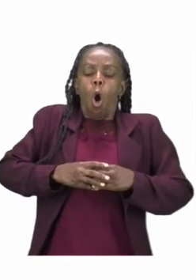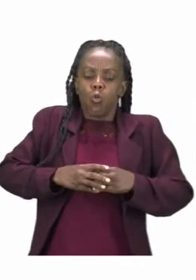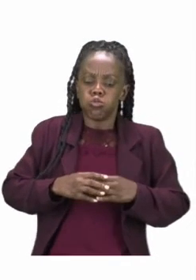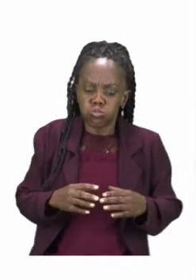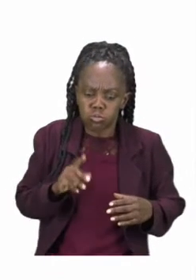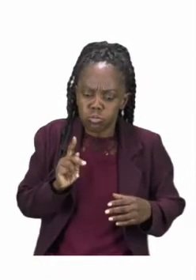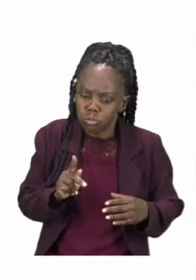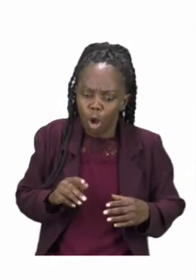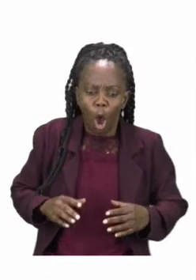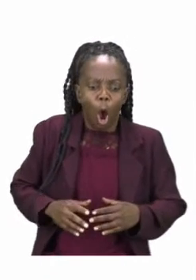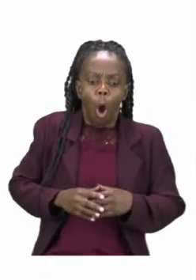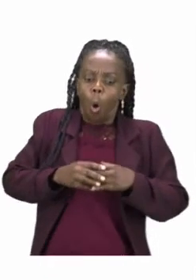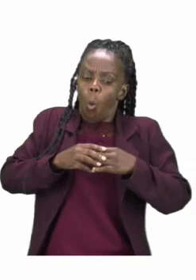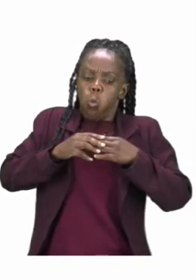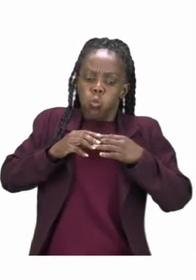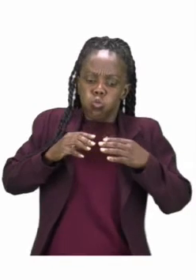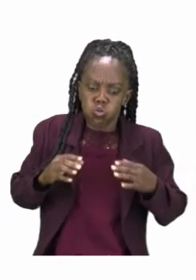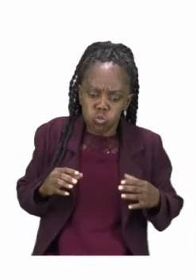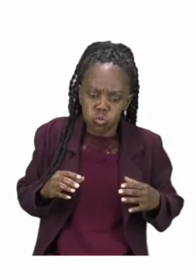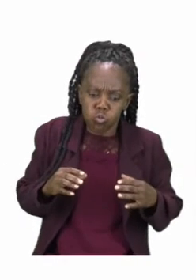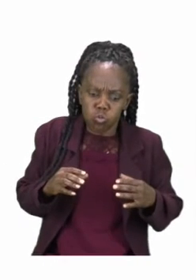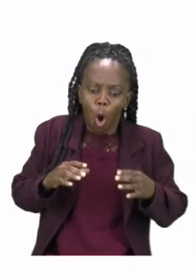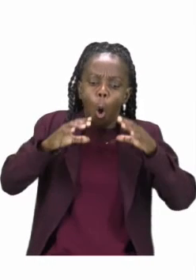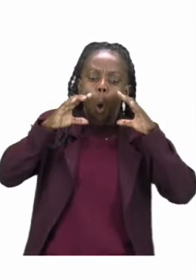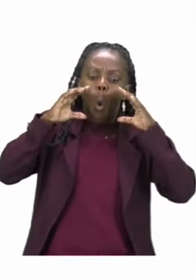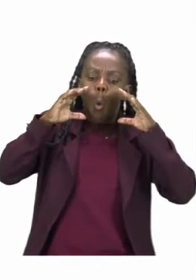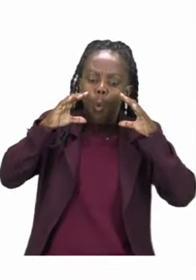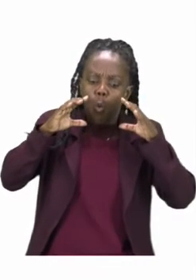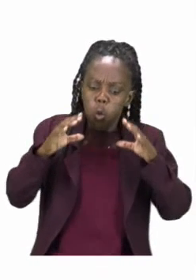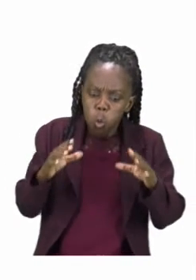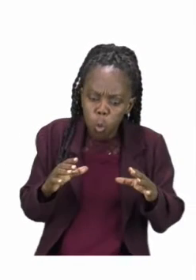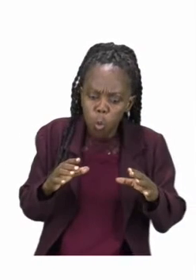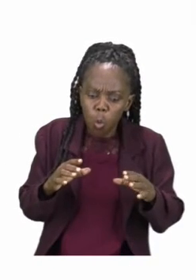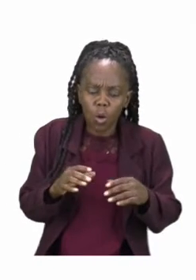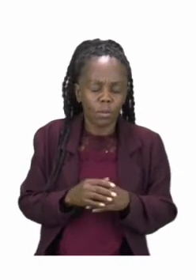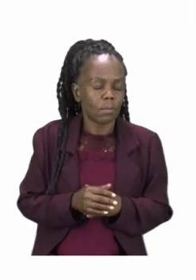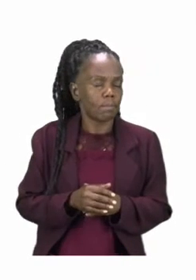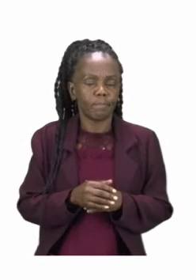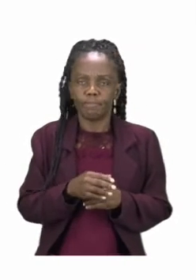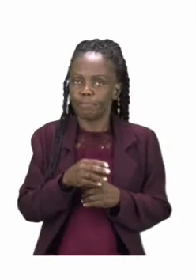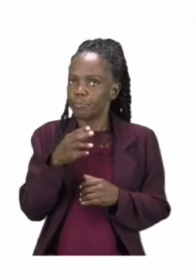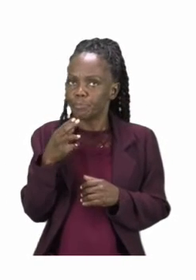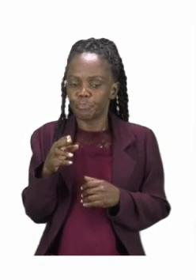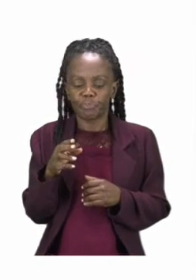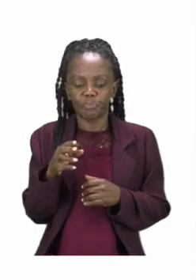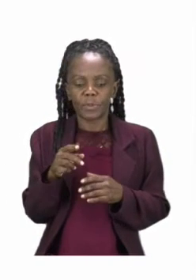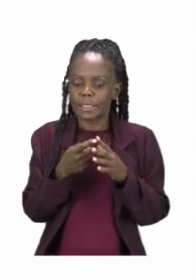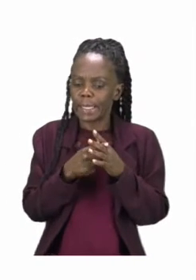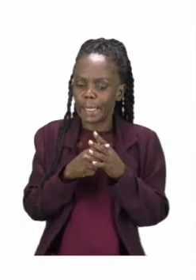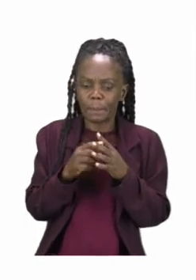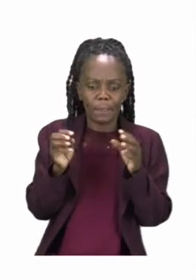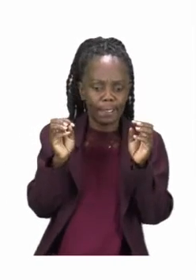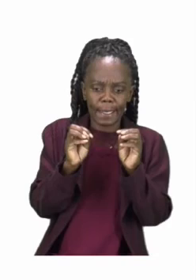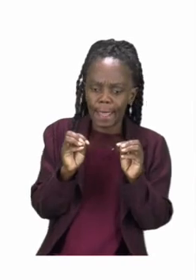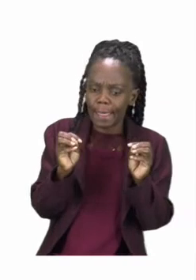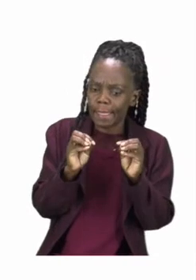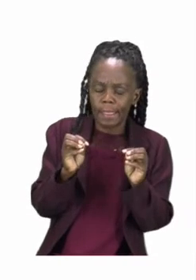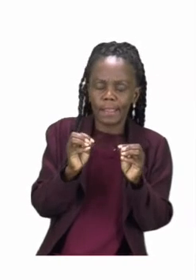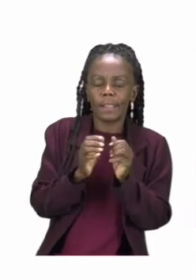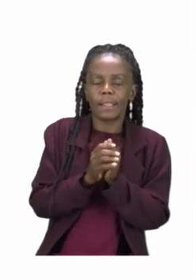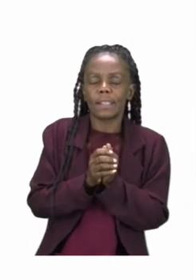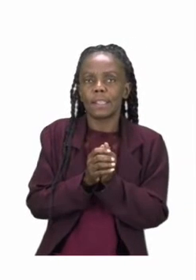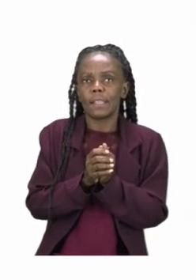puffed and blew again, but still nothing happened. He